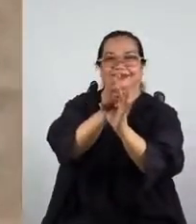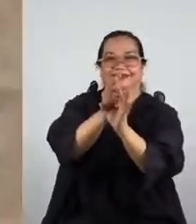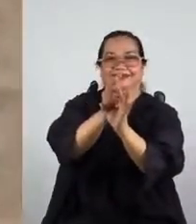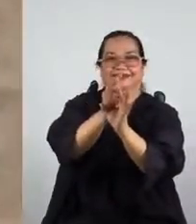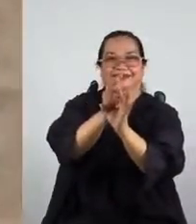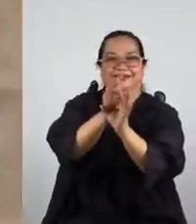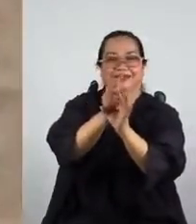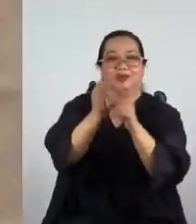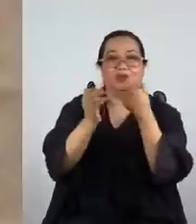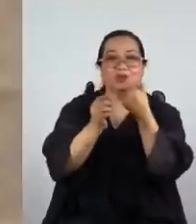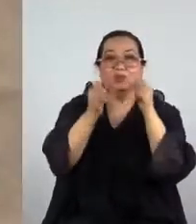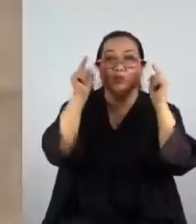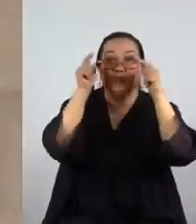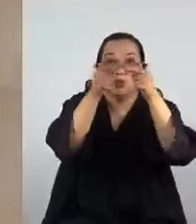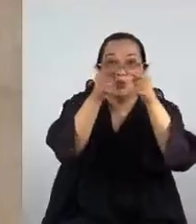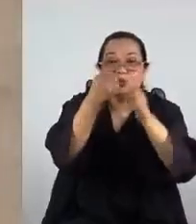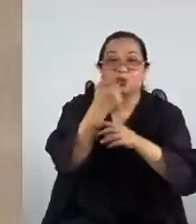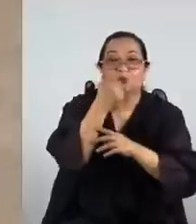You know, this fix their eyes,